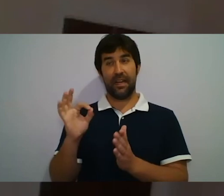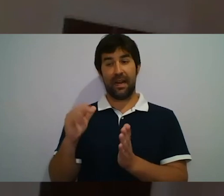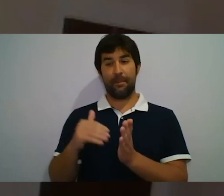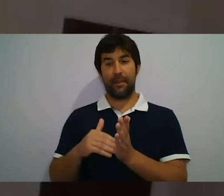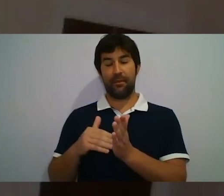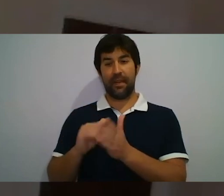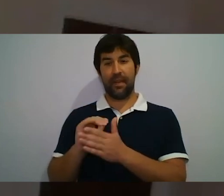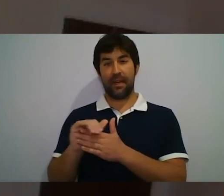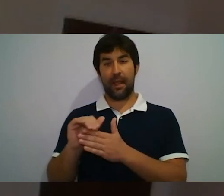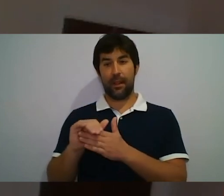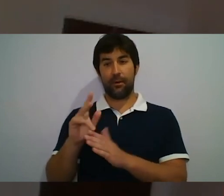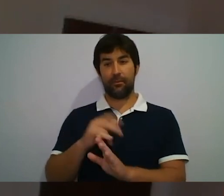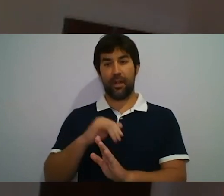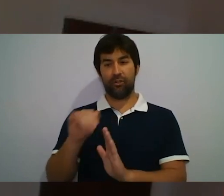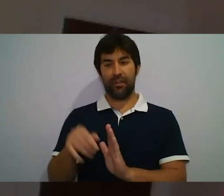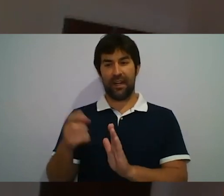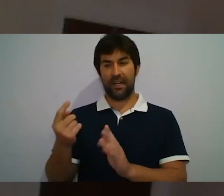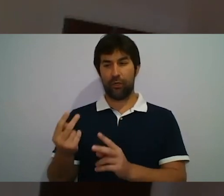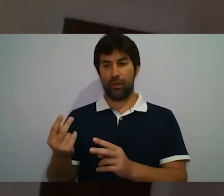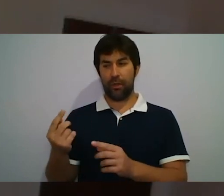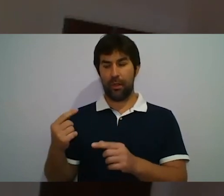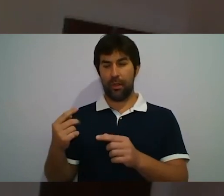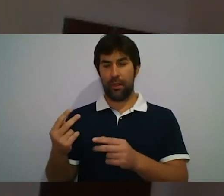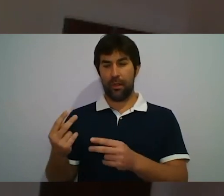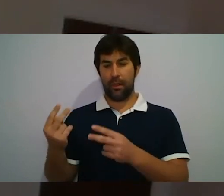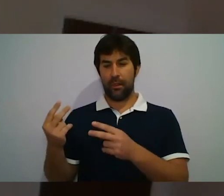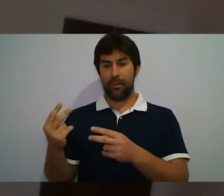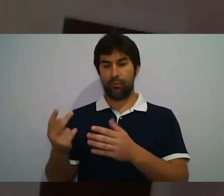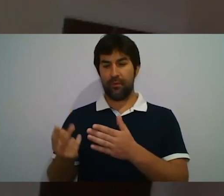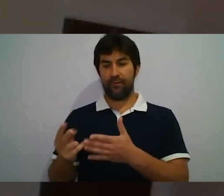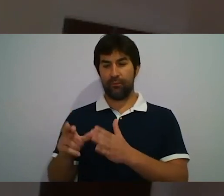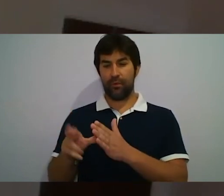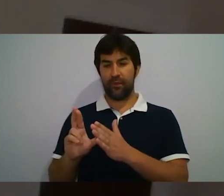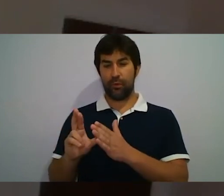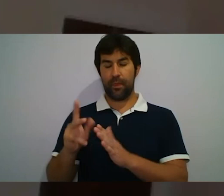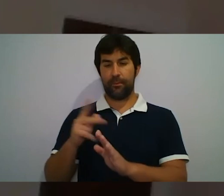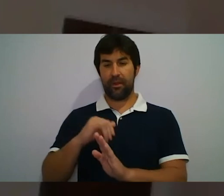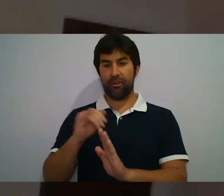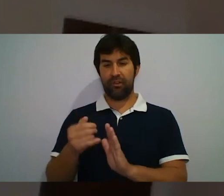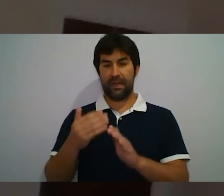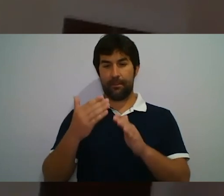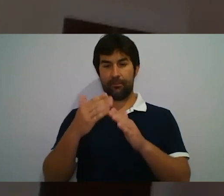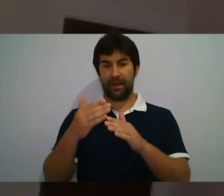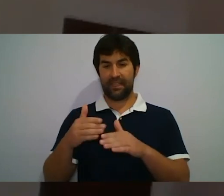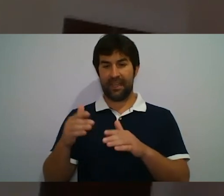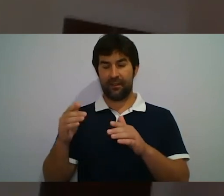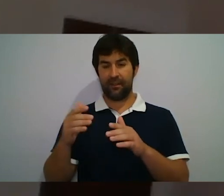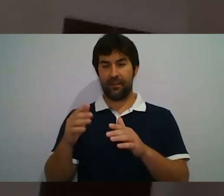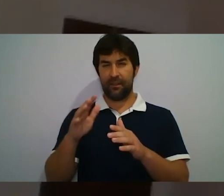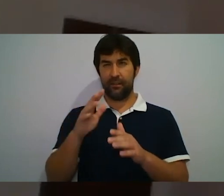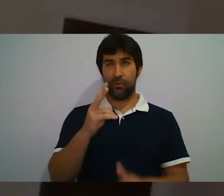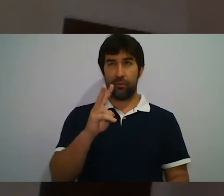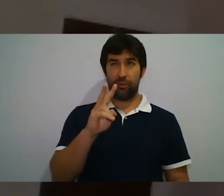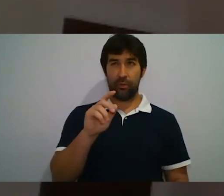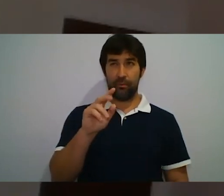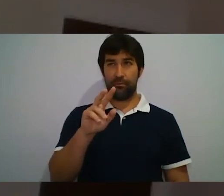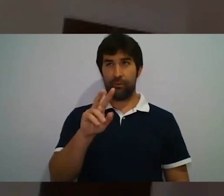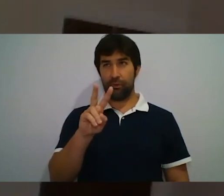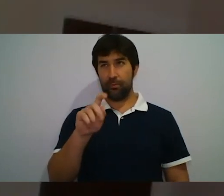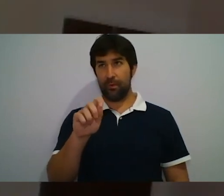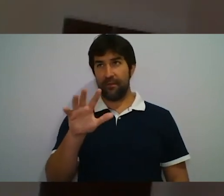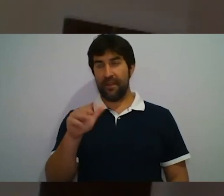have resilient mobility options. And so we do expect that we'll put that will probably be the largest single